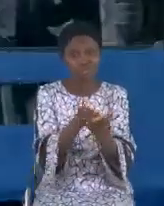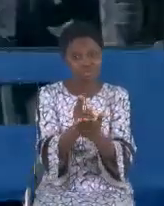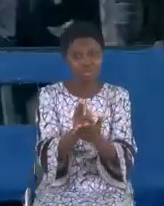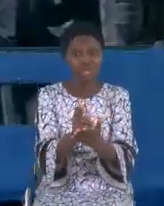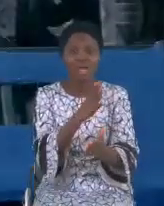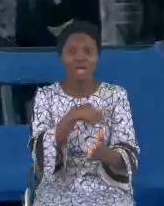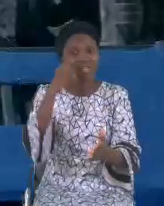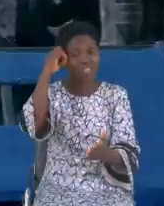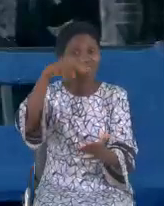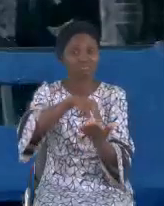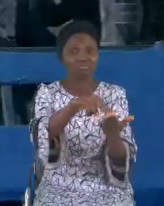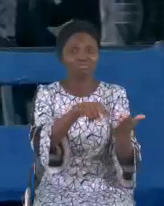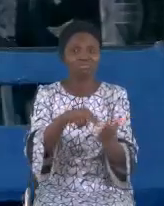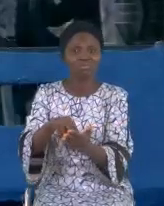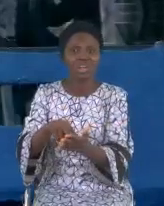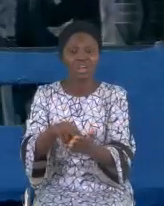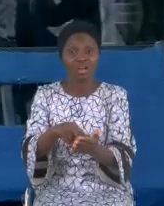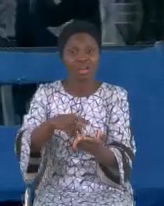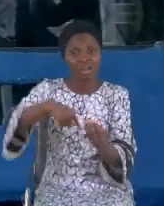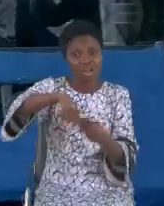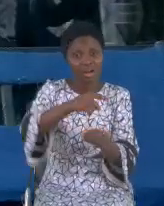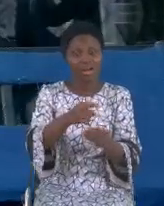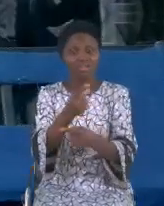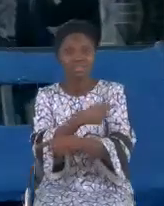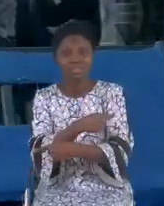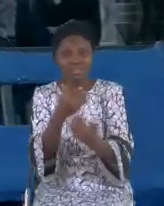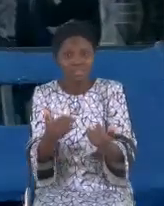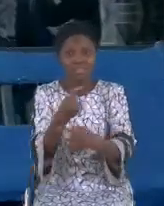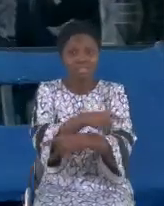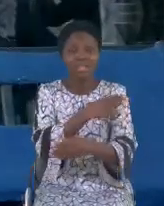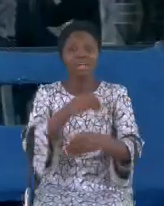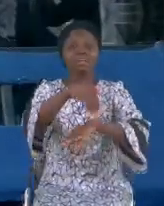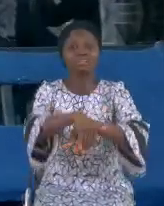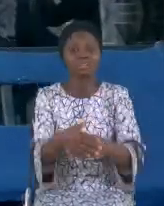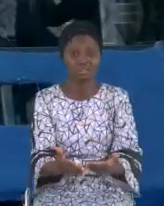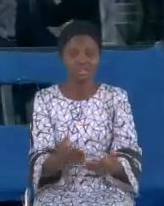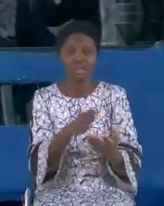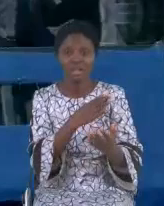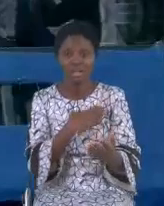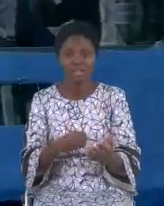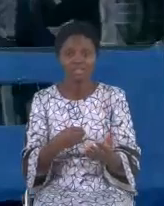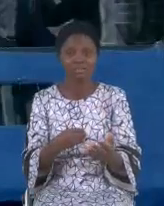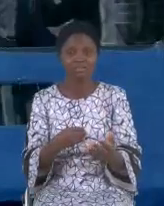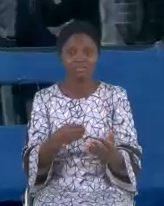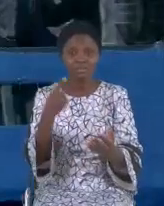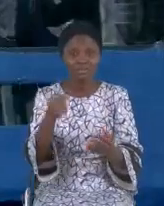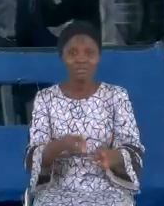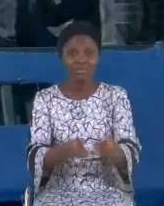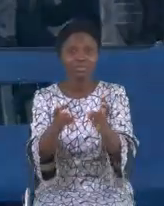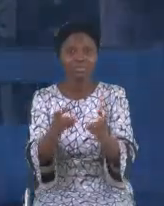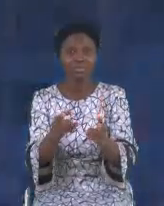wandered day and night there. And the Lord says, of the ways and the wiles of the lost,